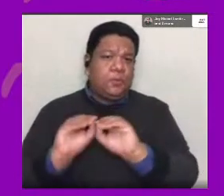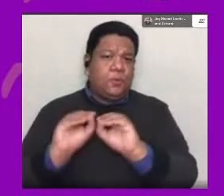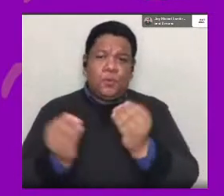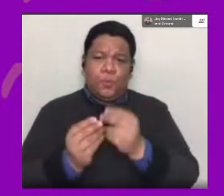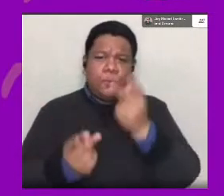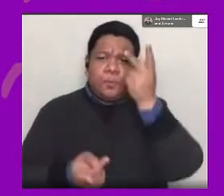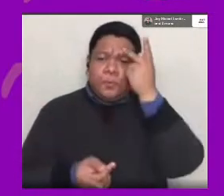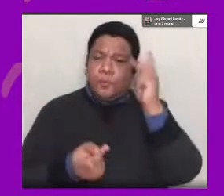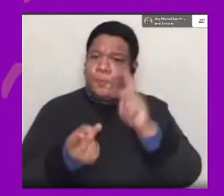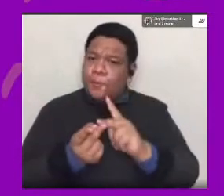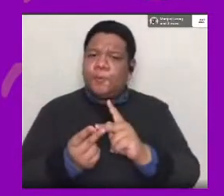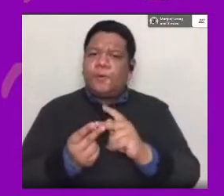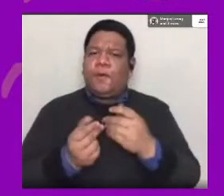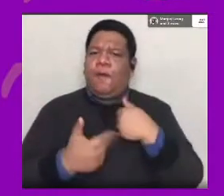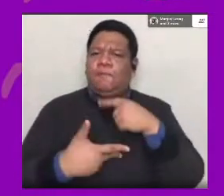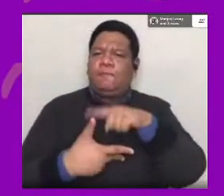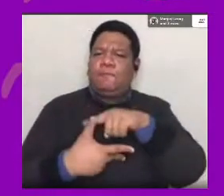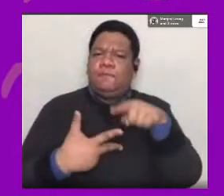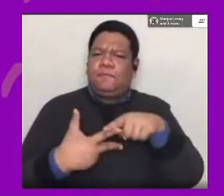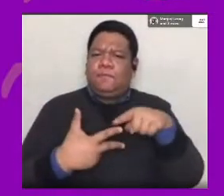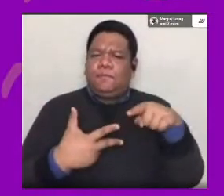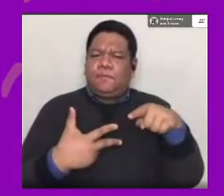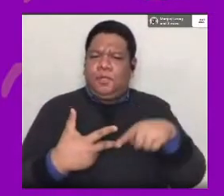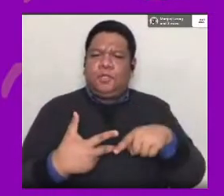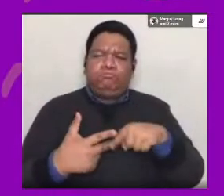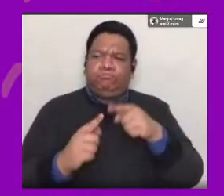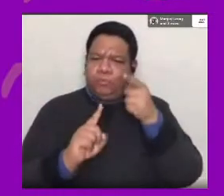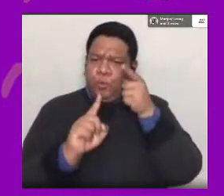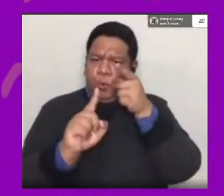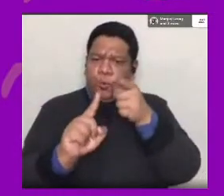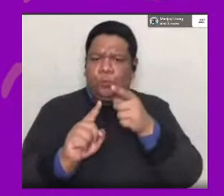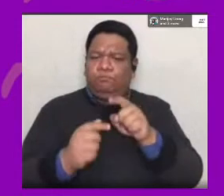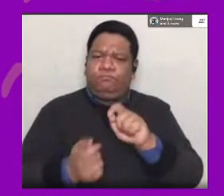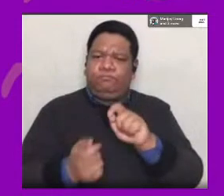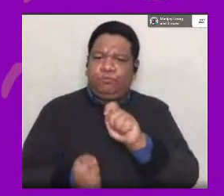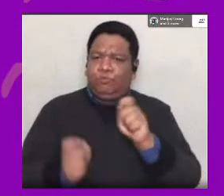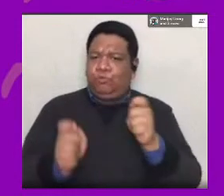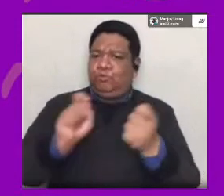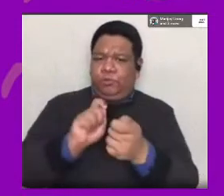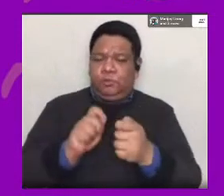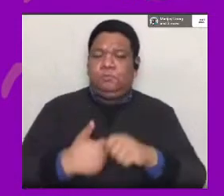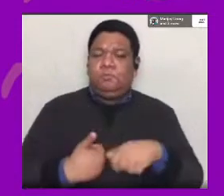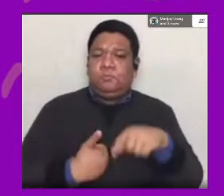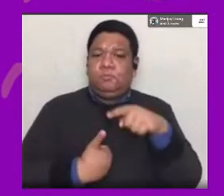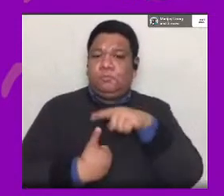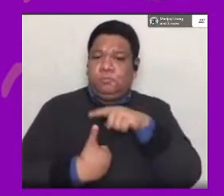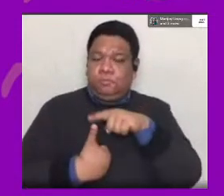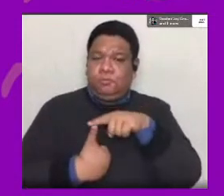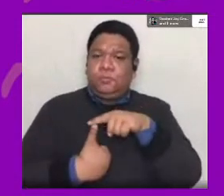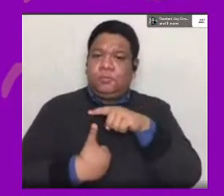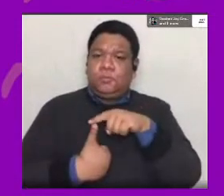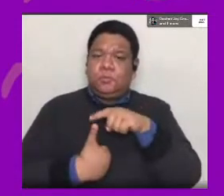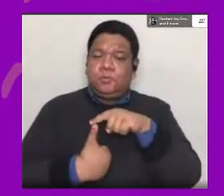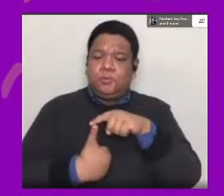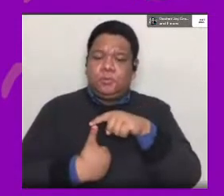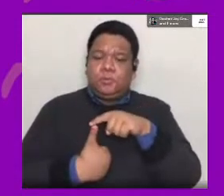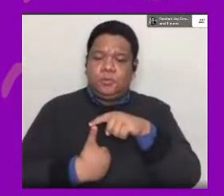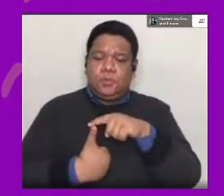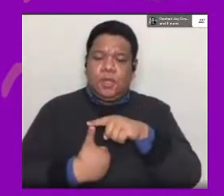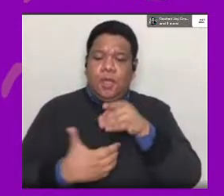advancing 3 strategic and transformative goals, which are first, the ending maternal